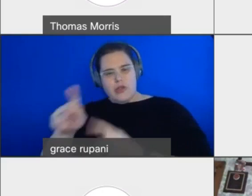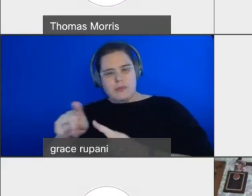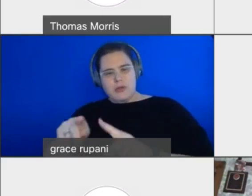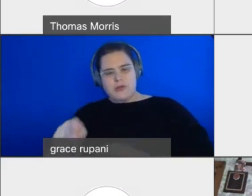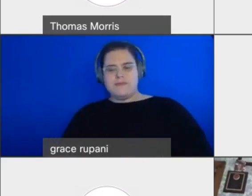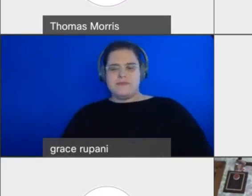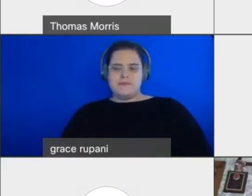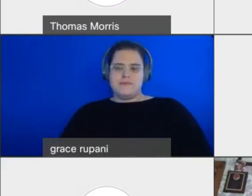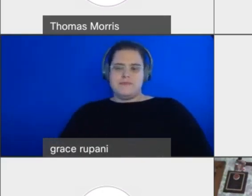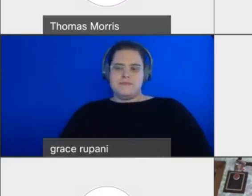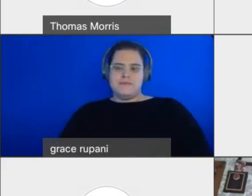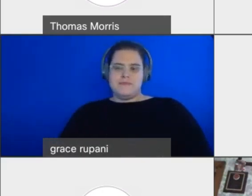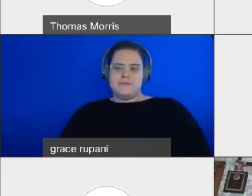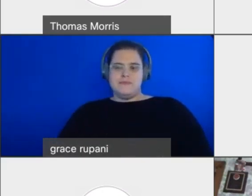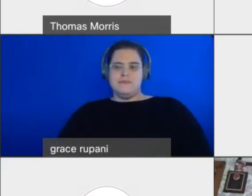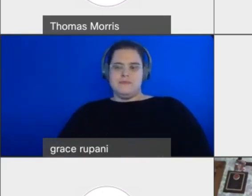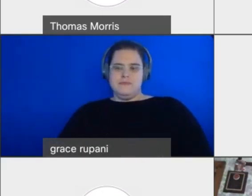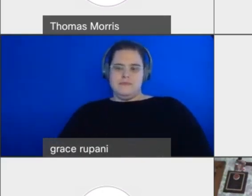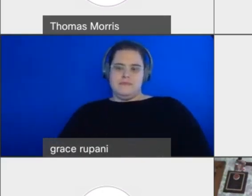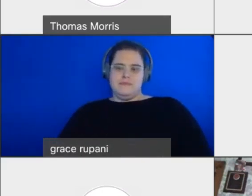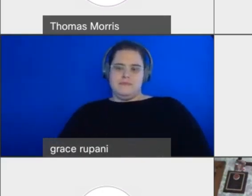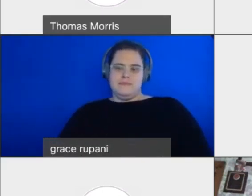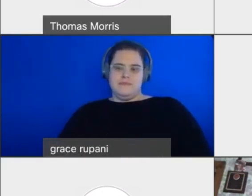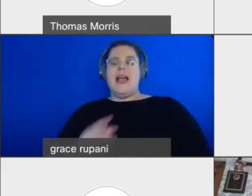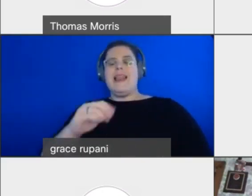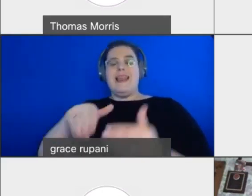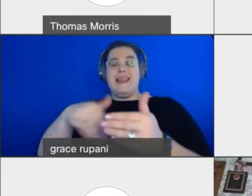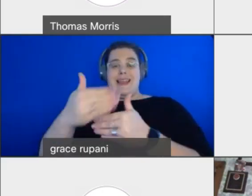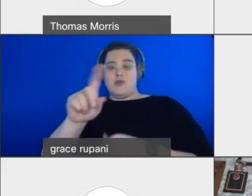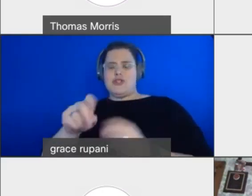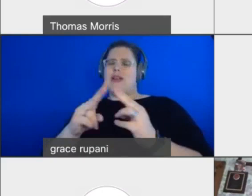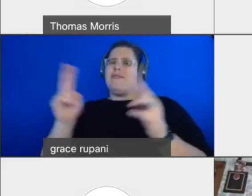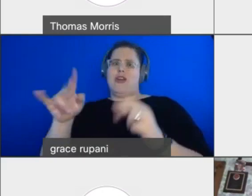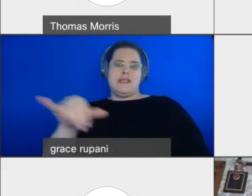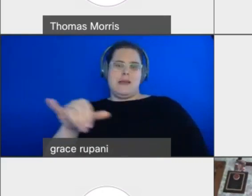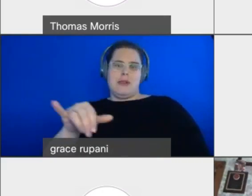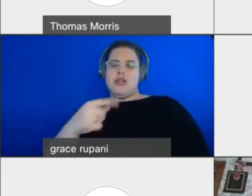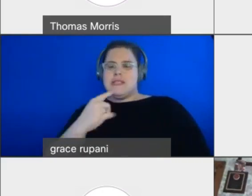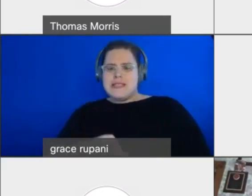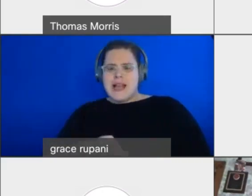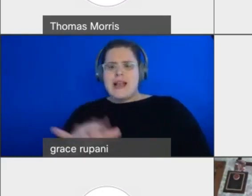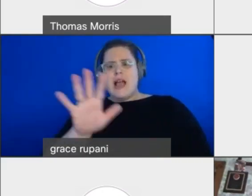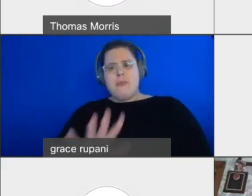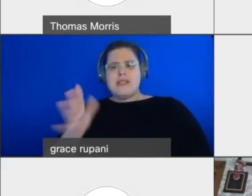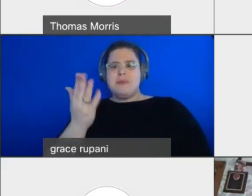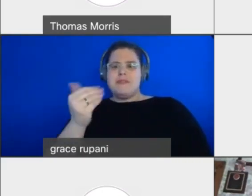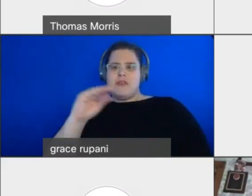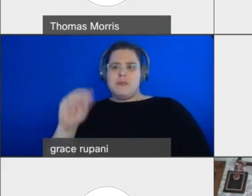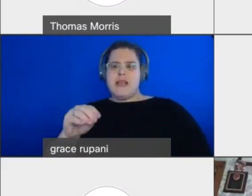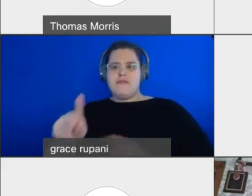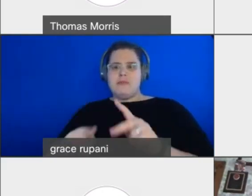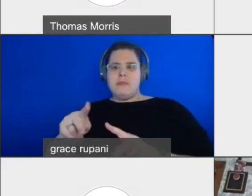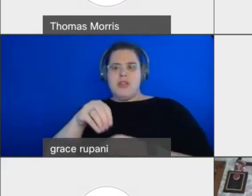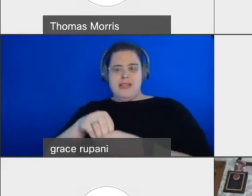similar, so I'll read both and then answer the whole thing. What are the reasons behind the approximately 15% of people living in ICFs